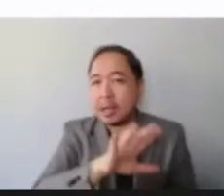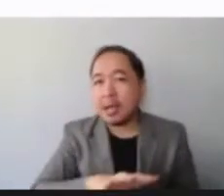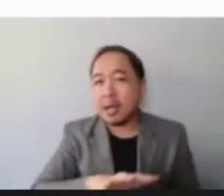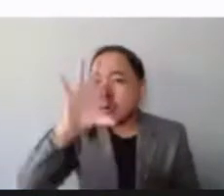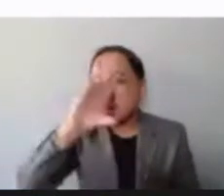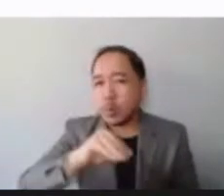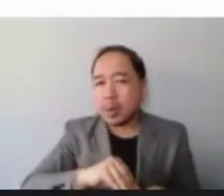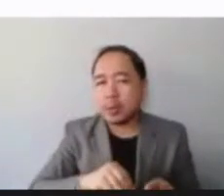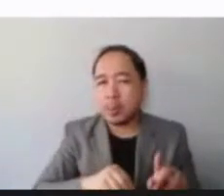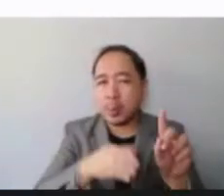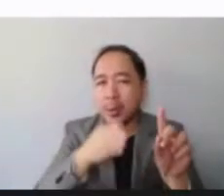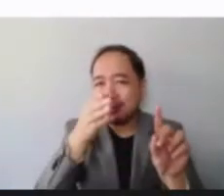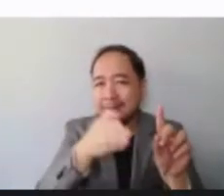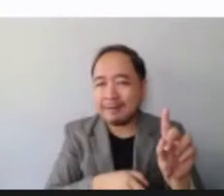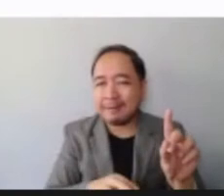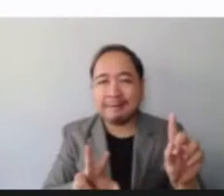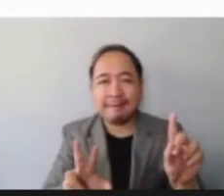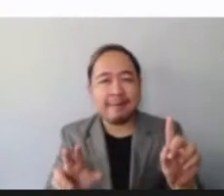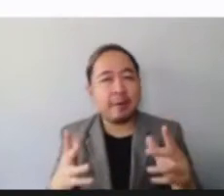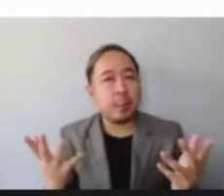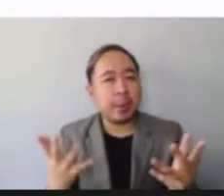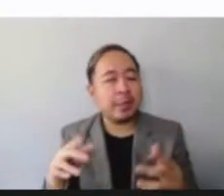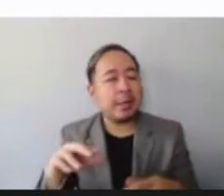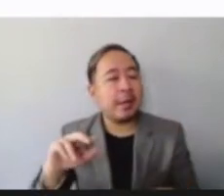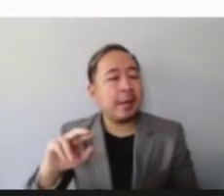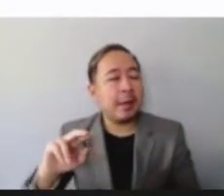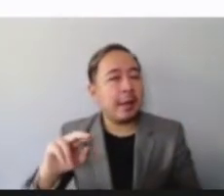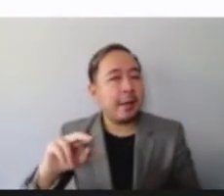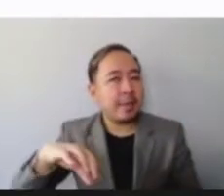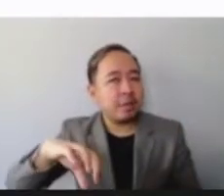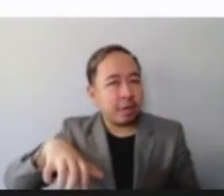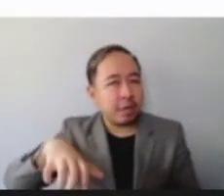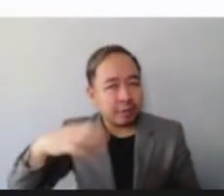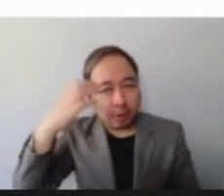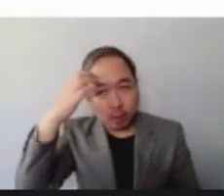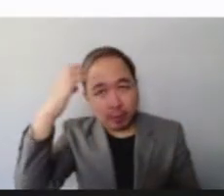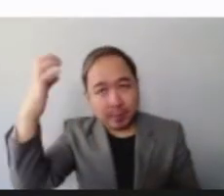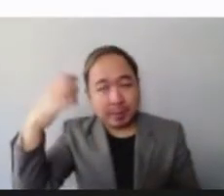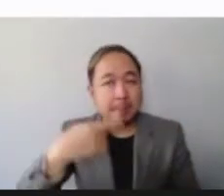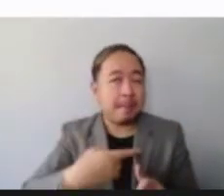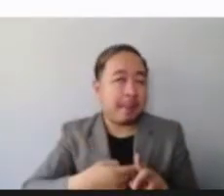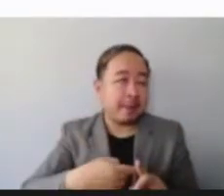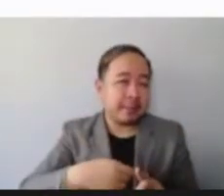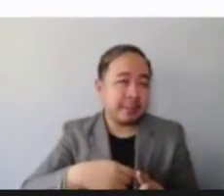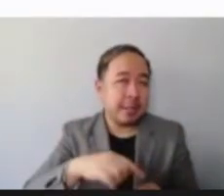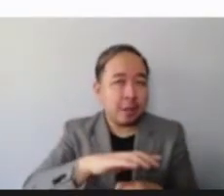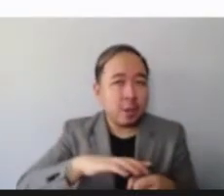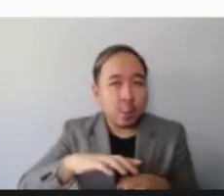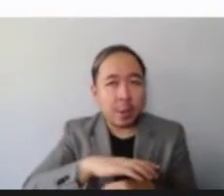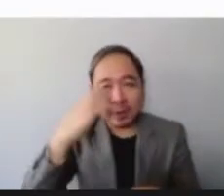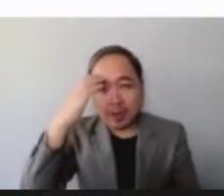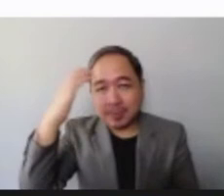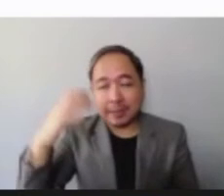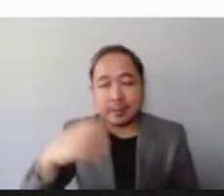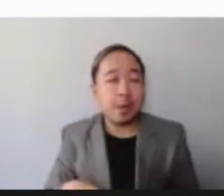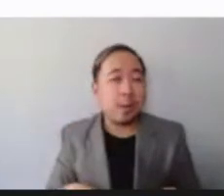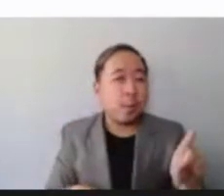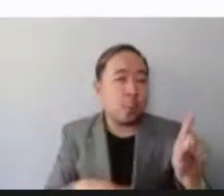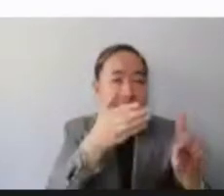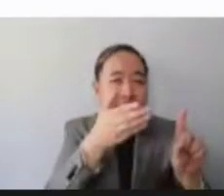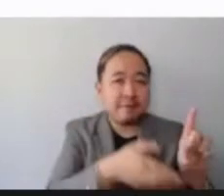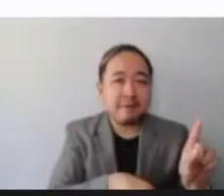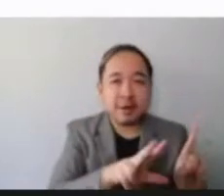third of those were from national and local governments and around one-third from civil society and other ngos